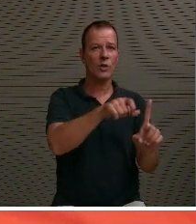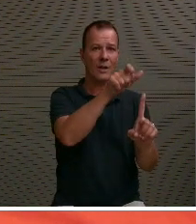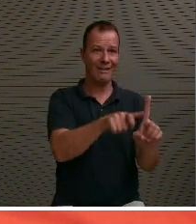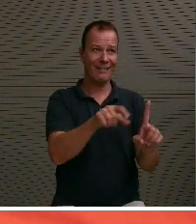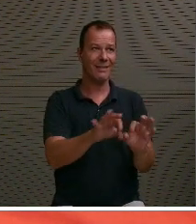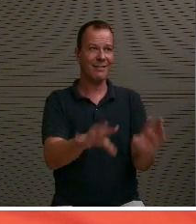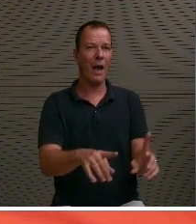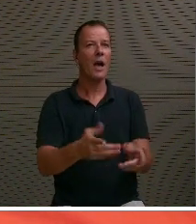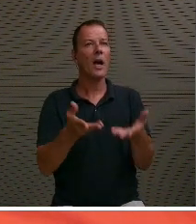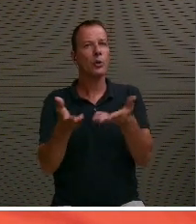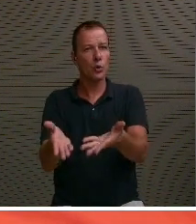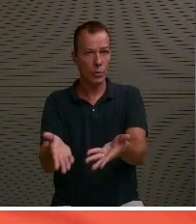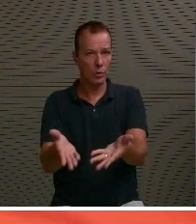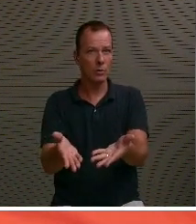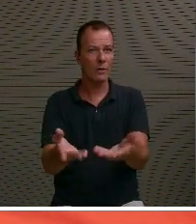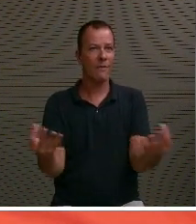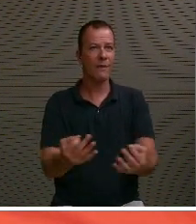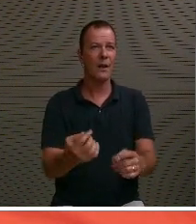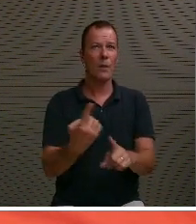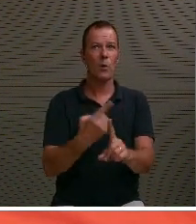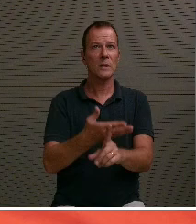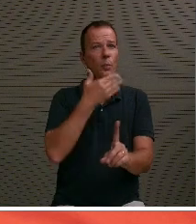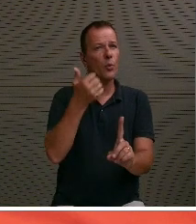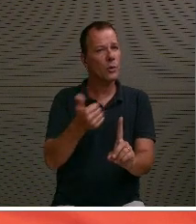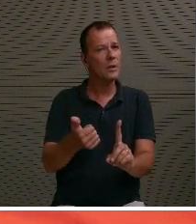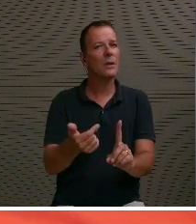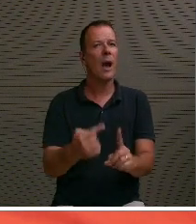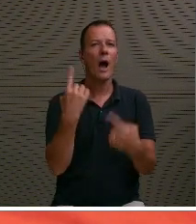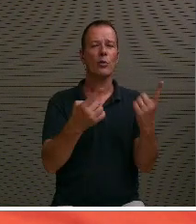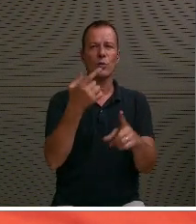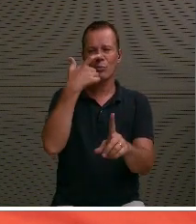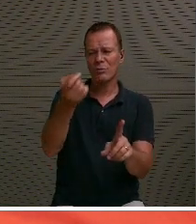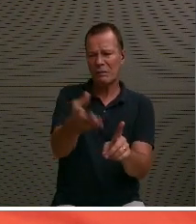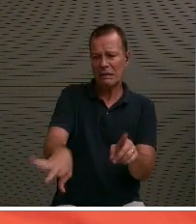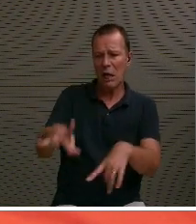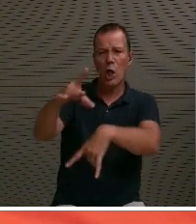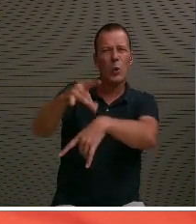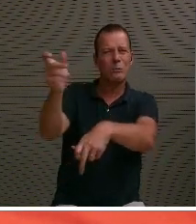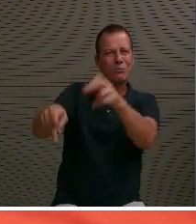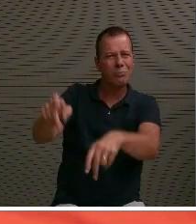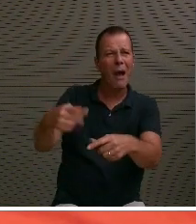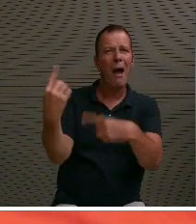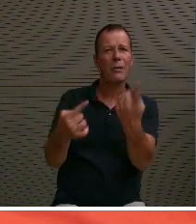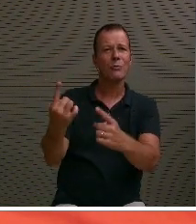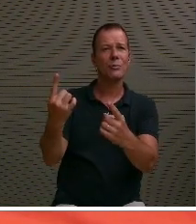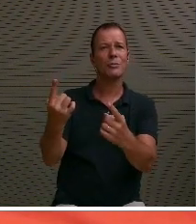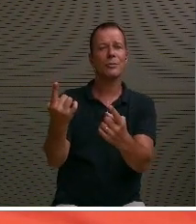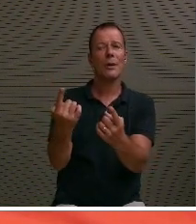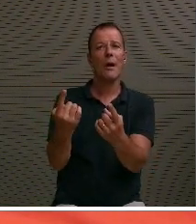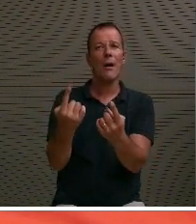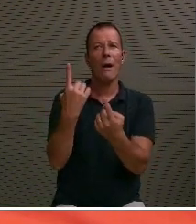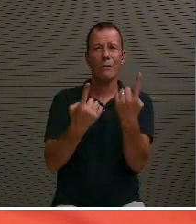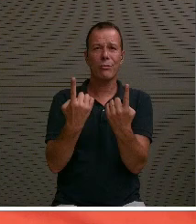that to happen. They help that happen. It's a beautiful thing. Some of these kids had illnesses. Some of them just had like a really, really